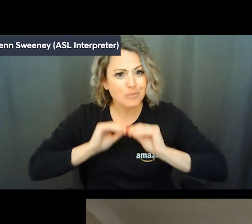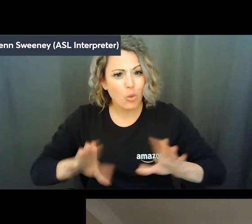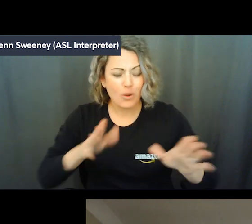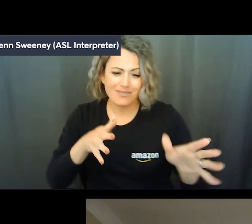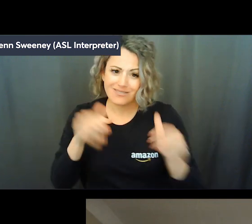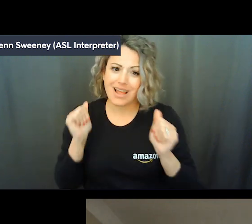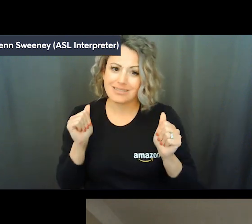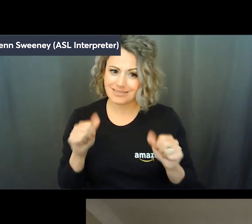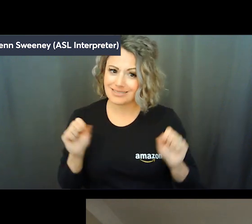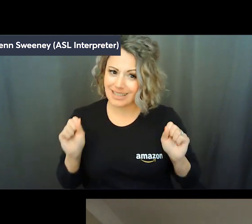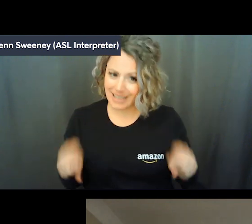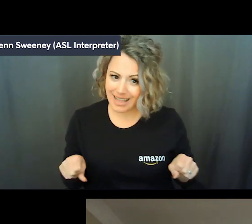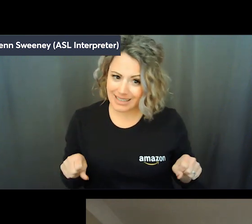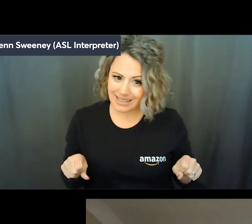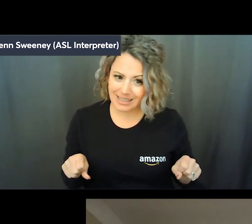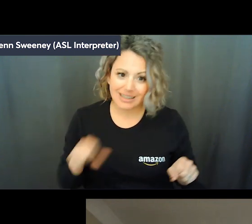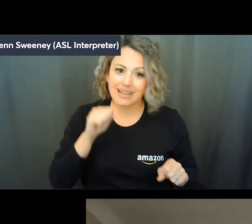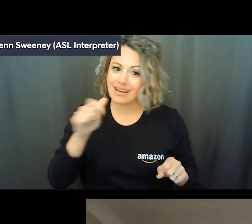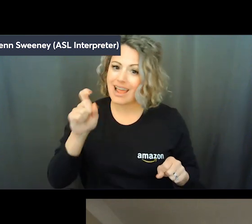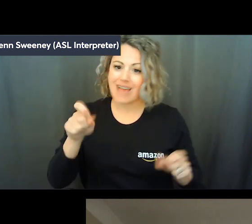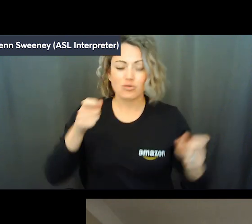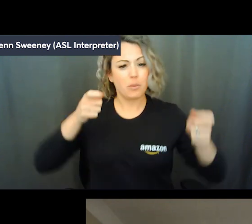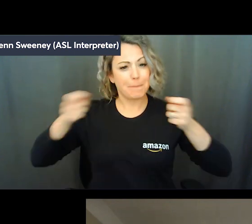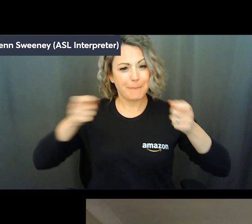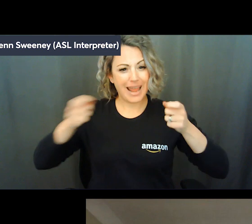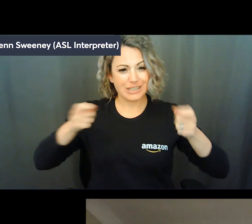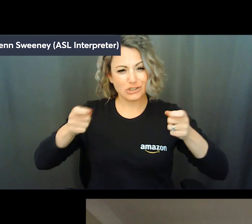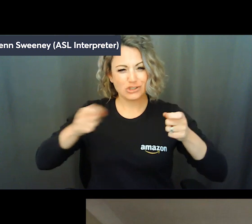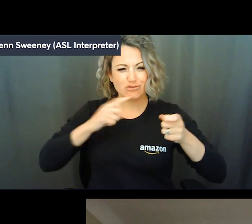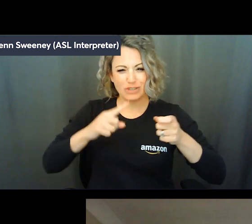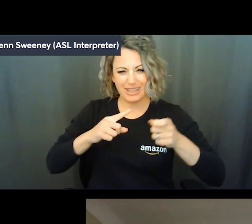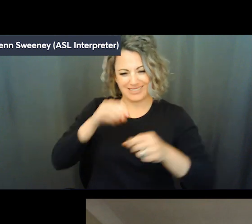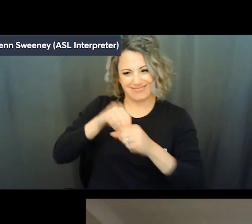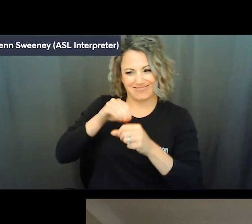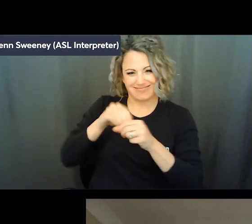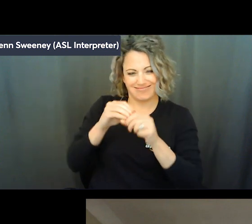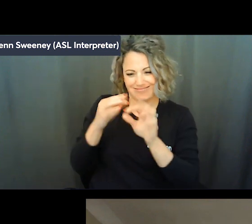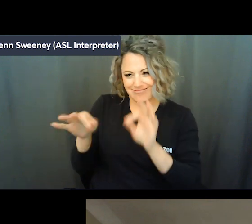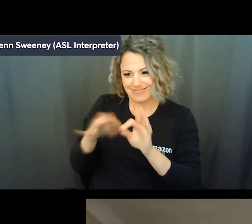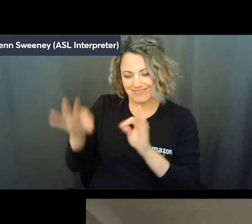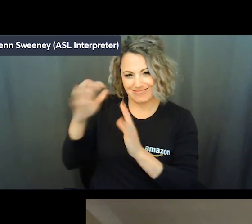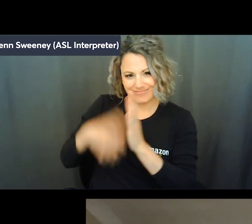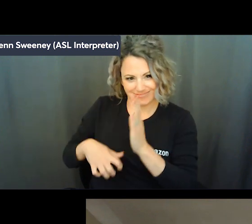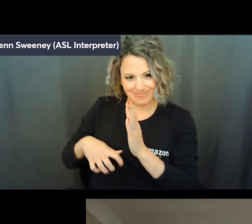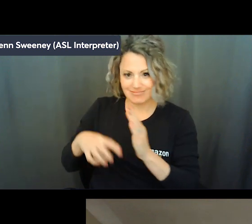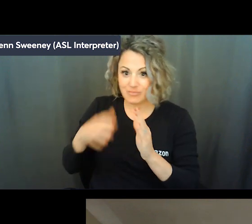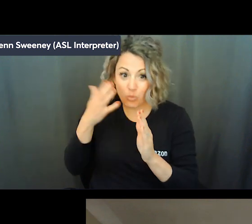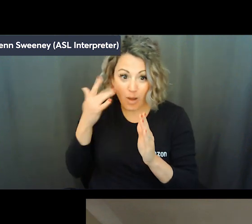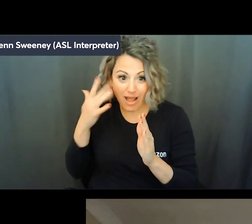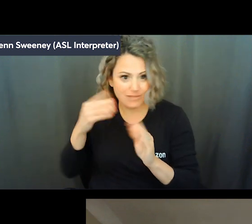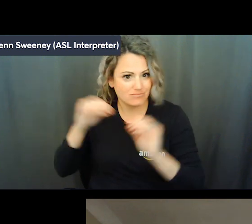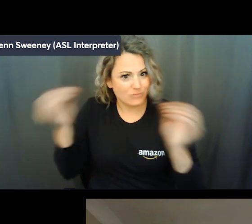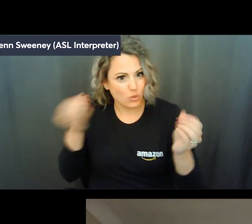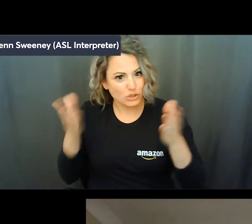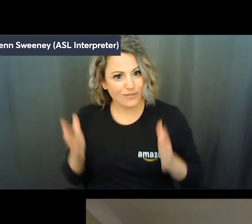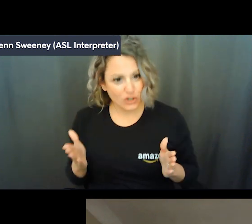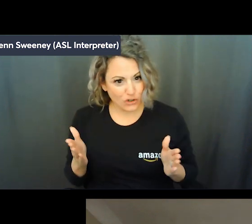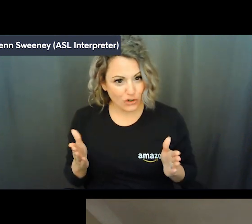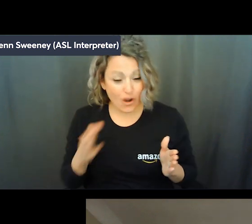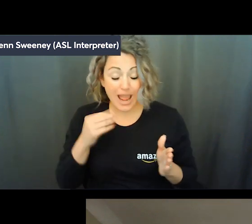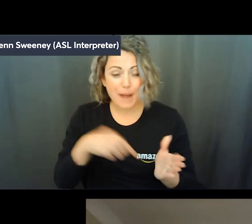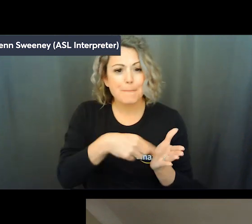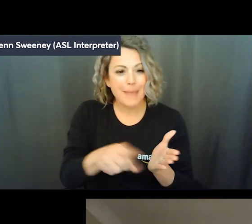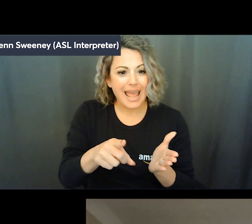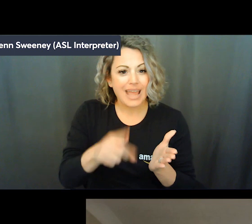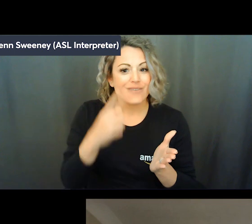quickly, and they do not have to manage any of the underlying infrastructure because it's serverless. And they only pay for what